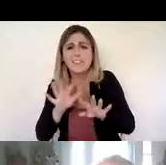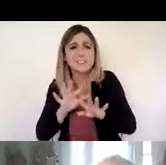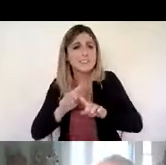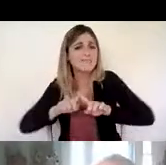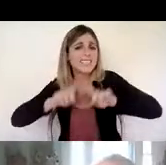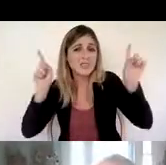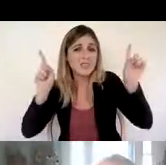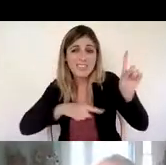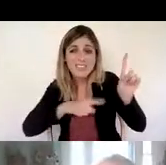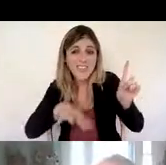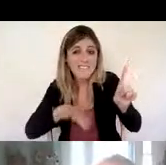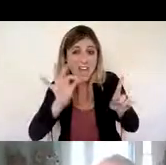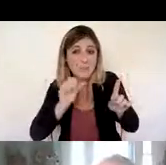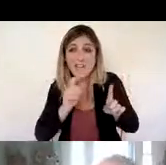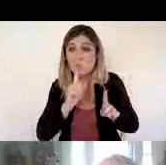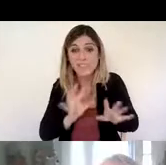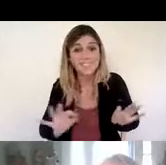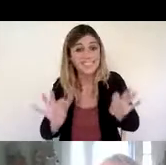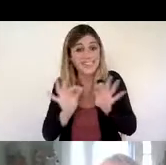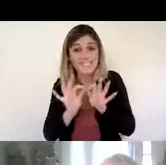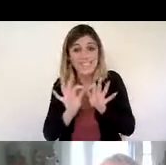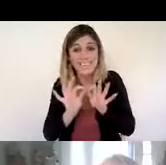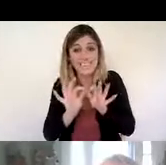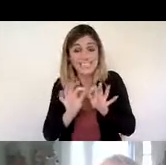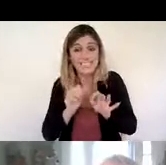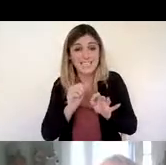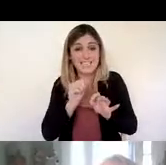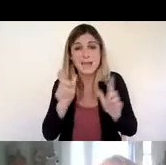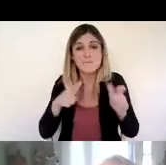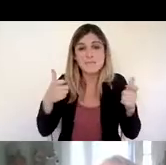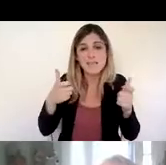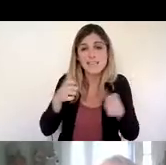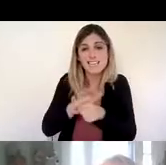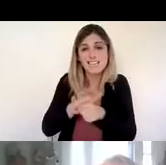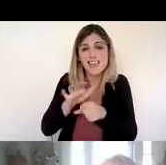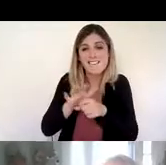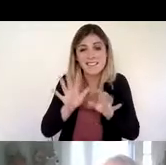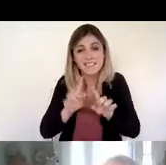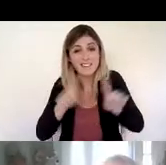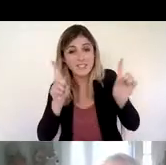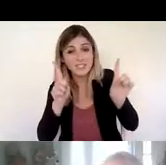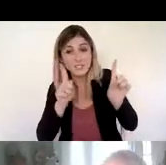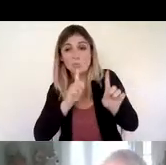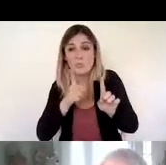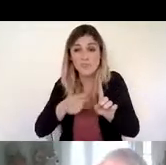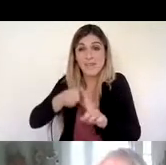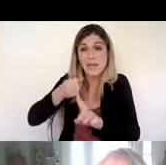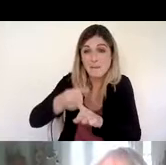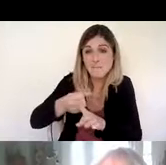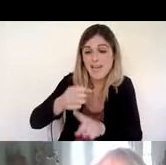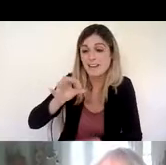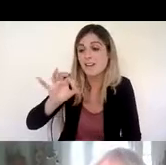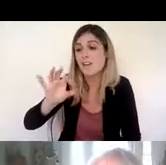big enough to affect fracture risk. It wasn't likely that vegans were going to get more fractures based on these kinds of findings.